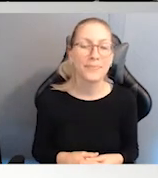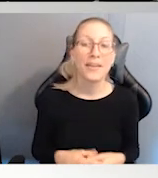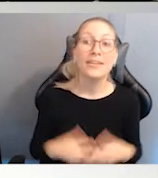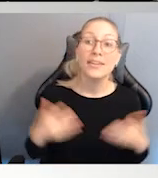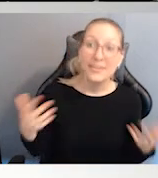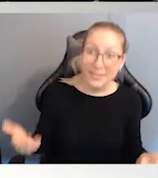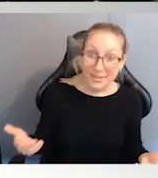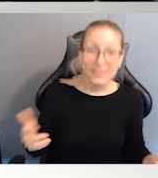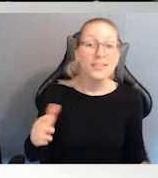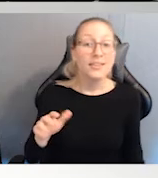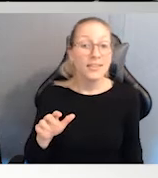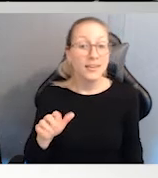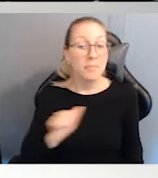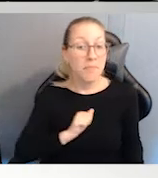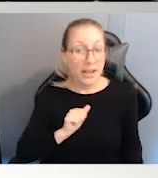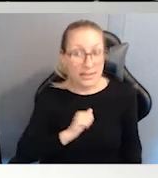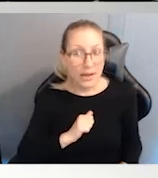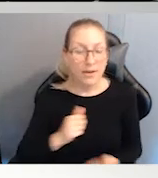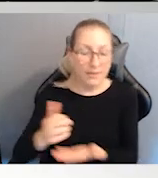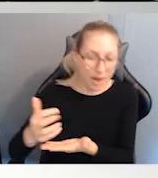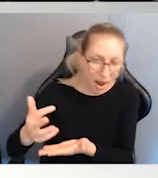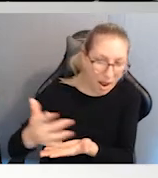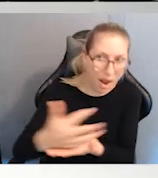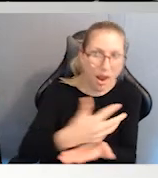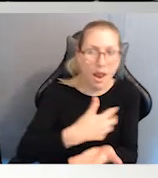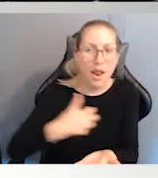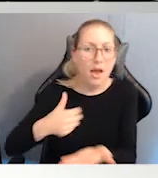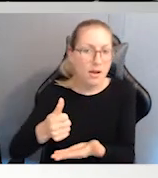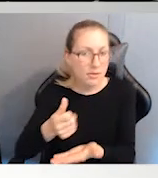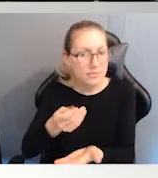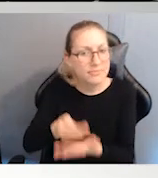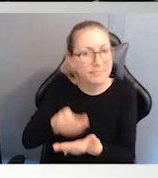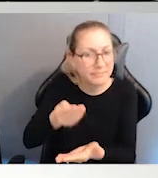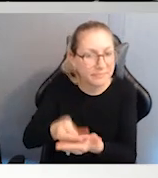So I do a lot of fundraising out in the community.